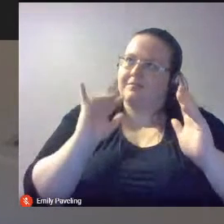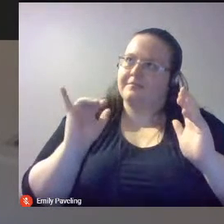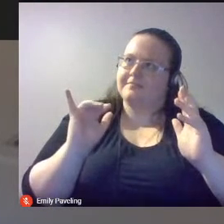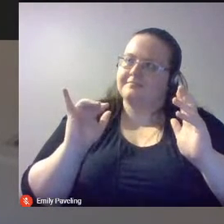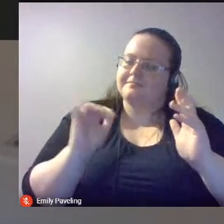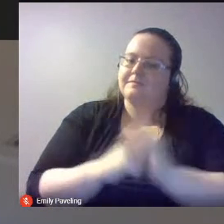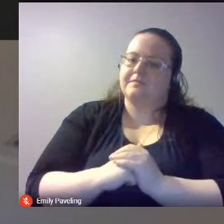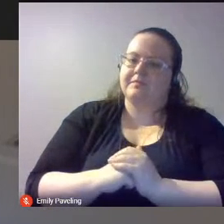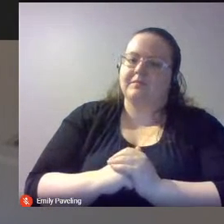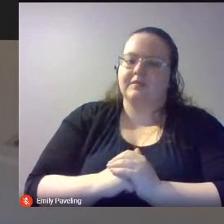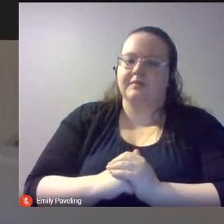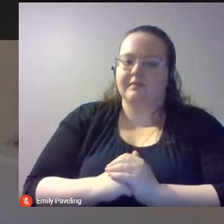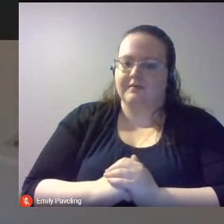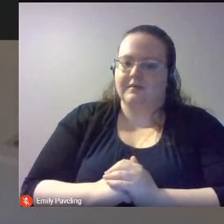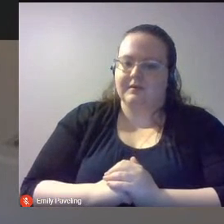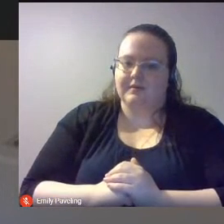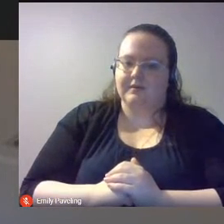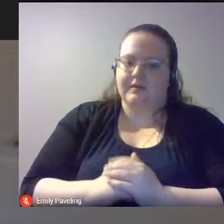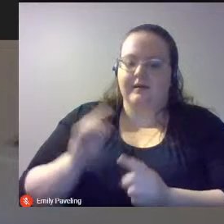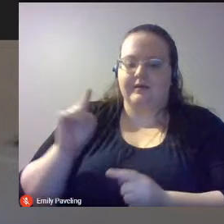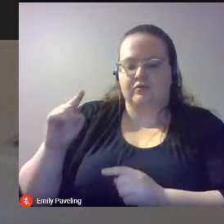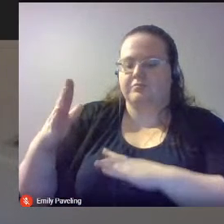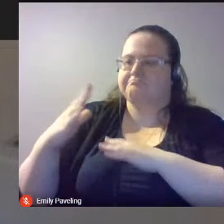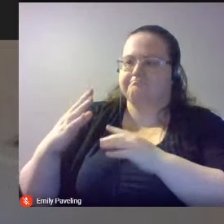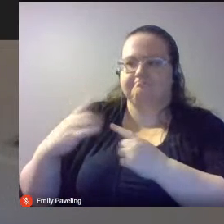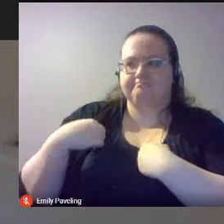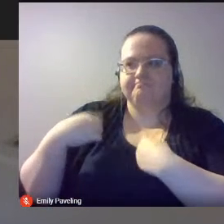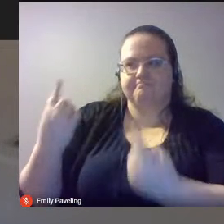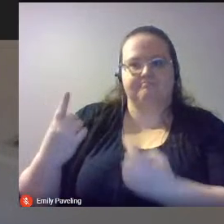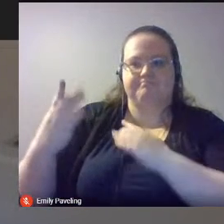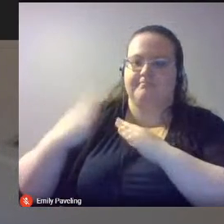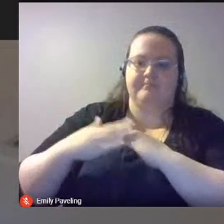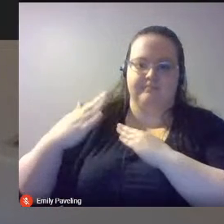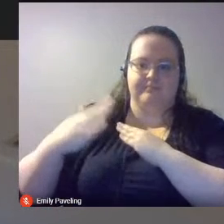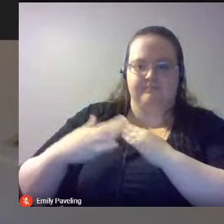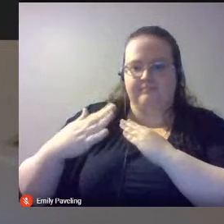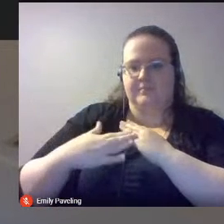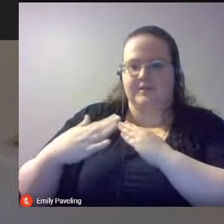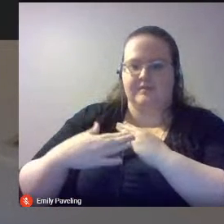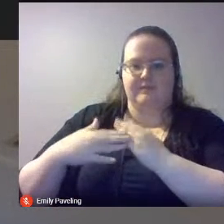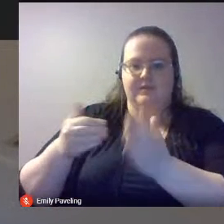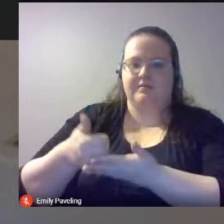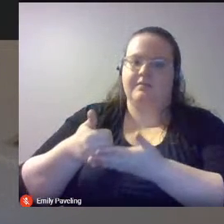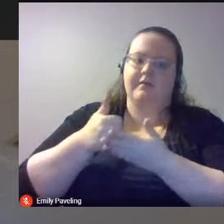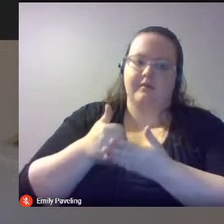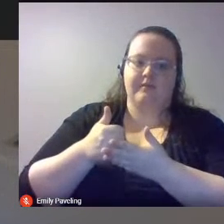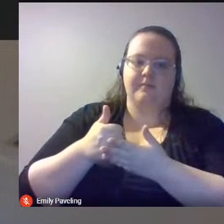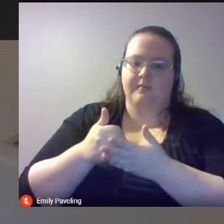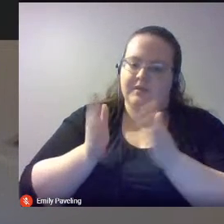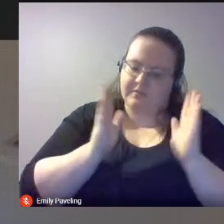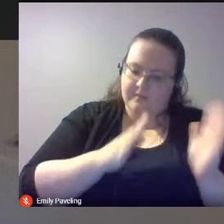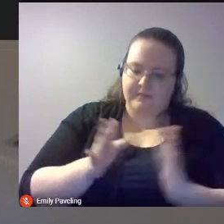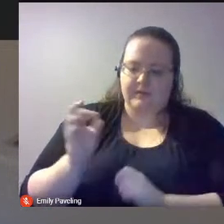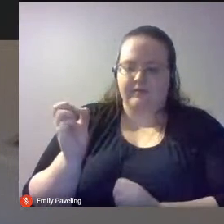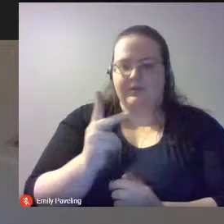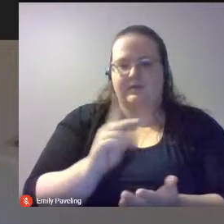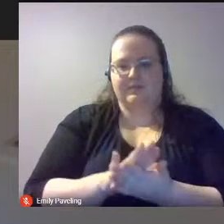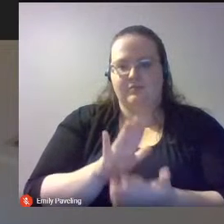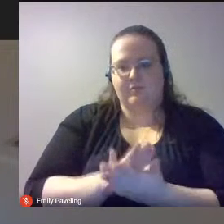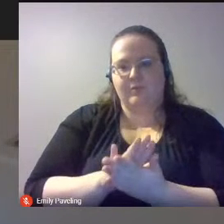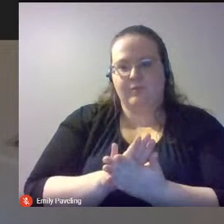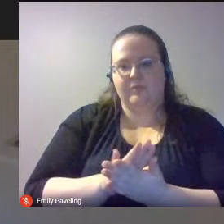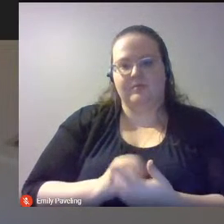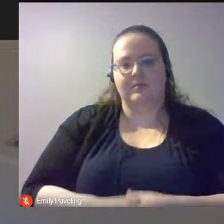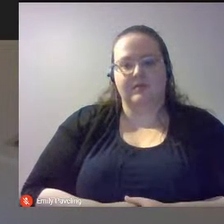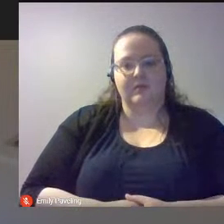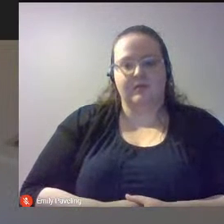September, and for all of the help she's provided for us over the last several months as we plan our return to school. For